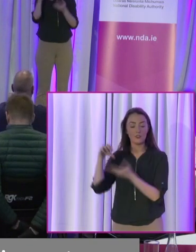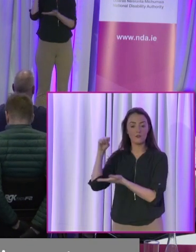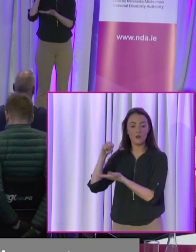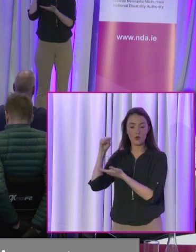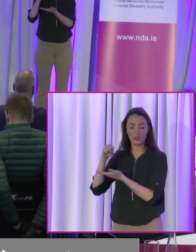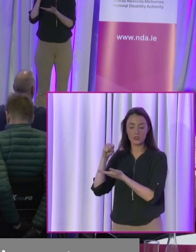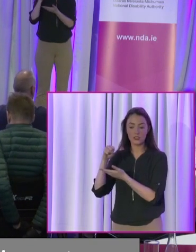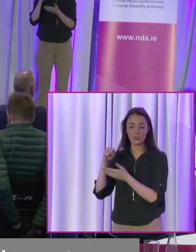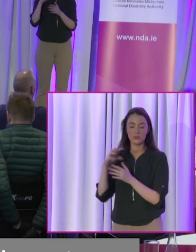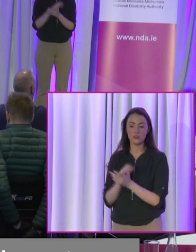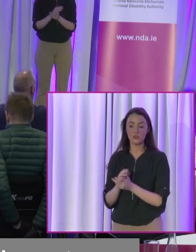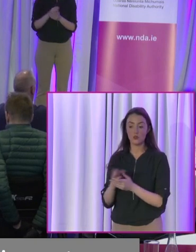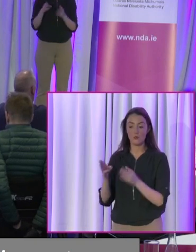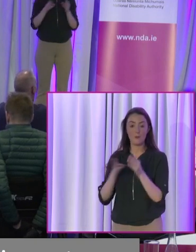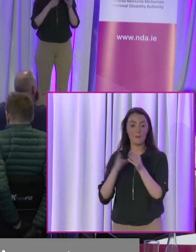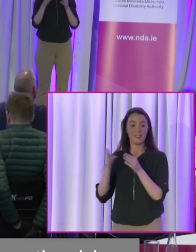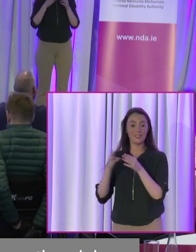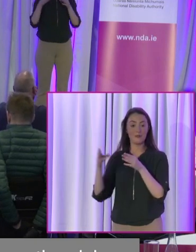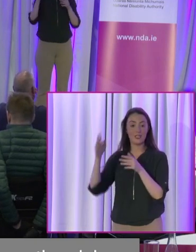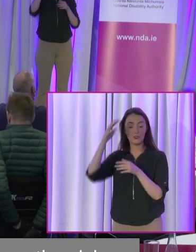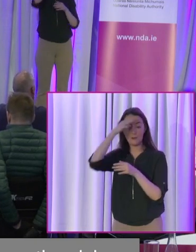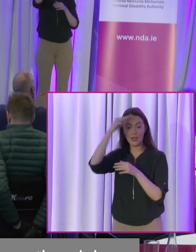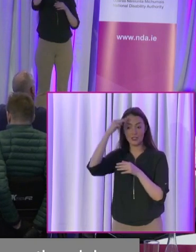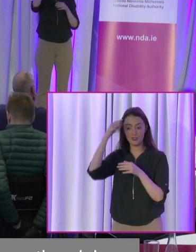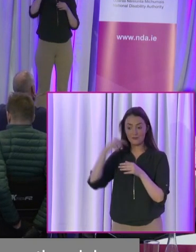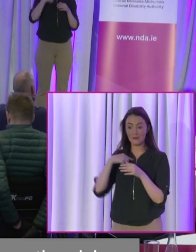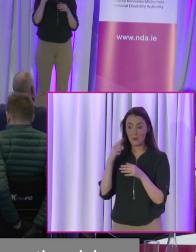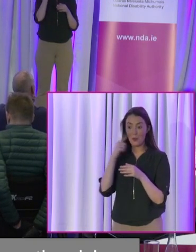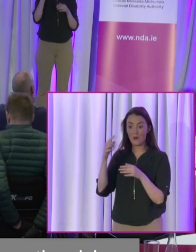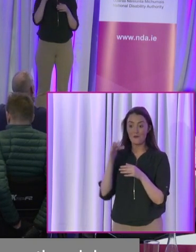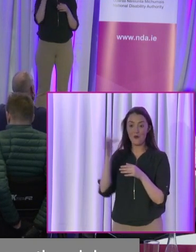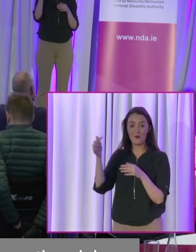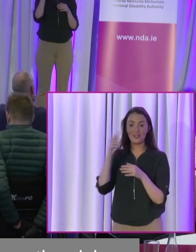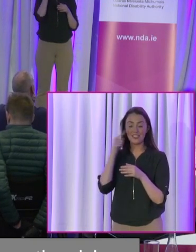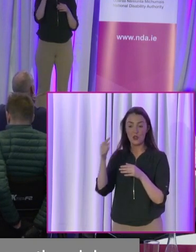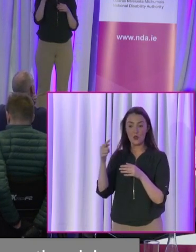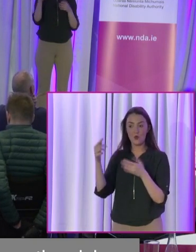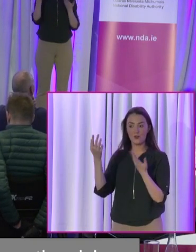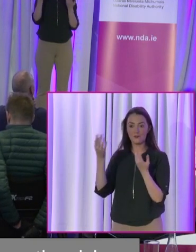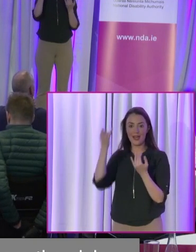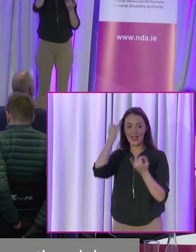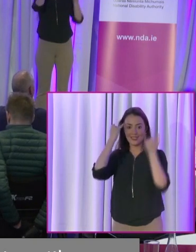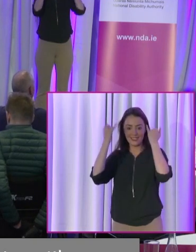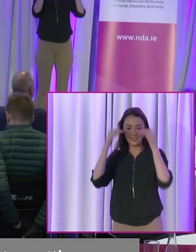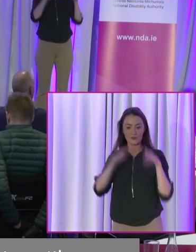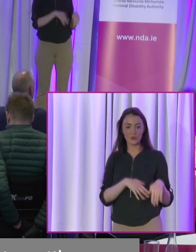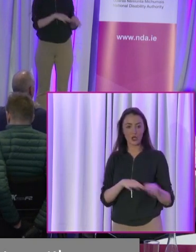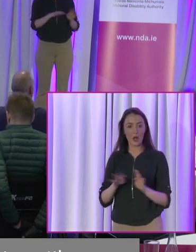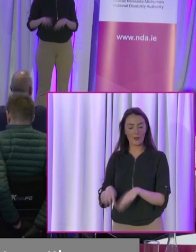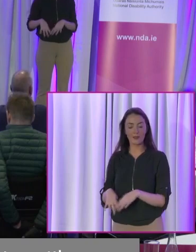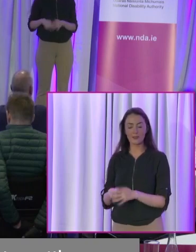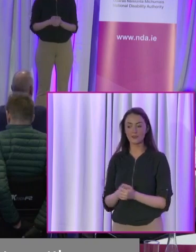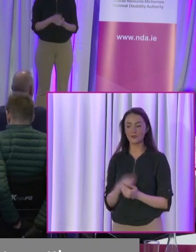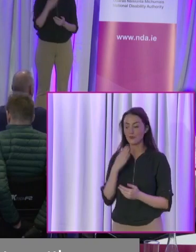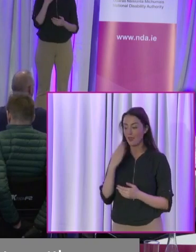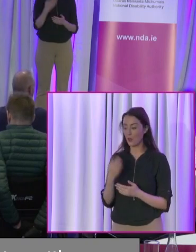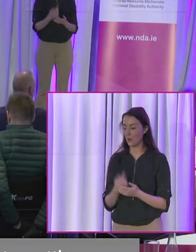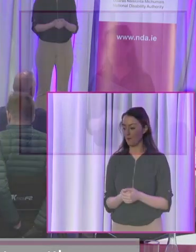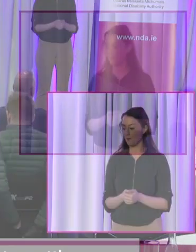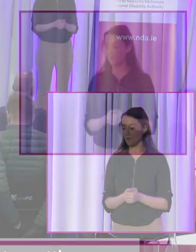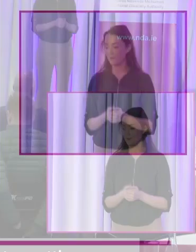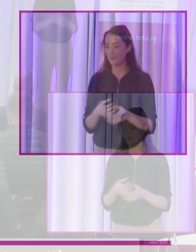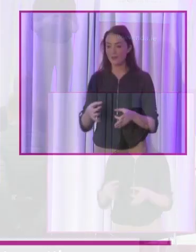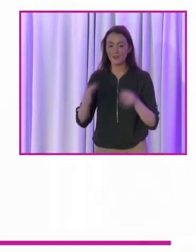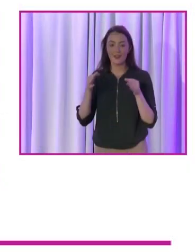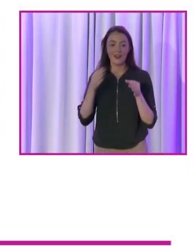Manager. Really looking forward to getting the insights from Scotland. Over to you. Thank you.